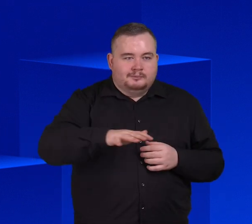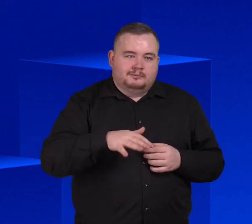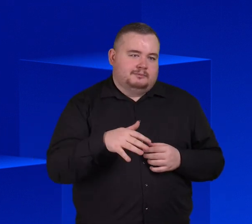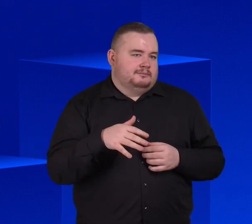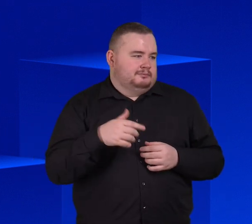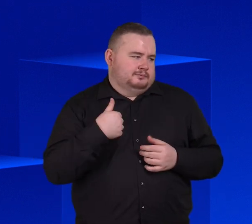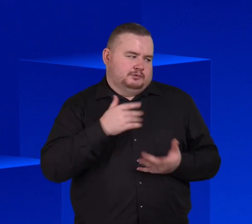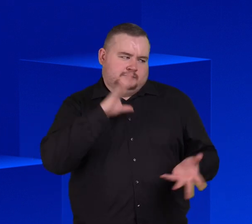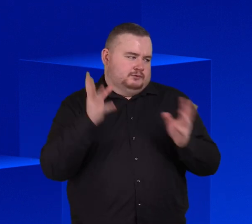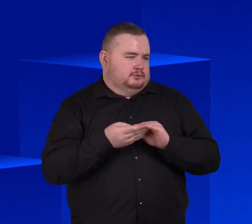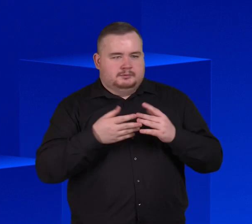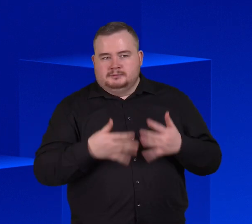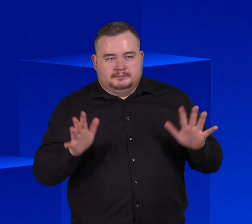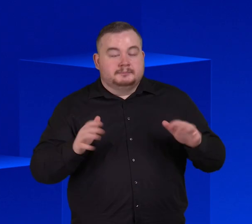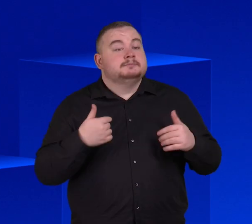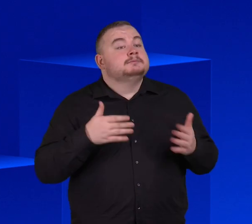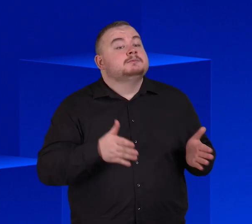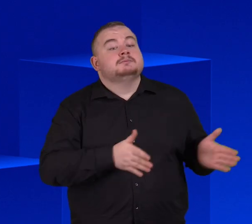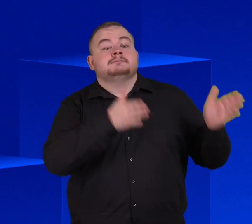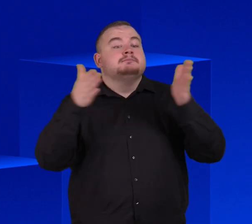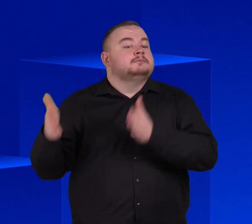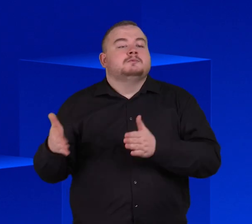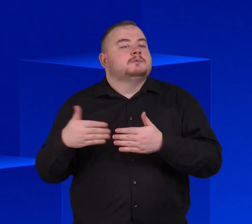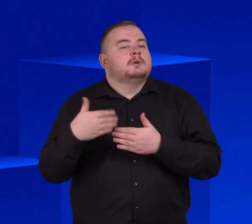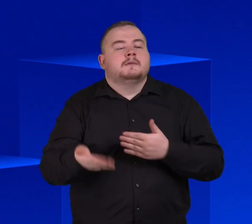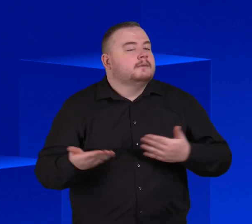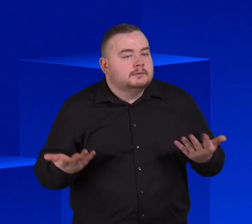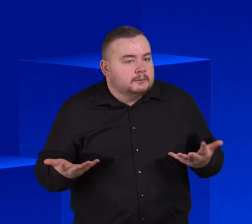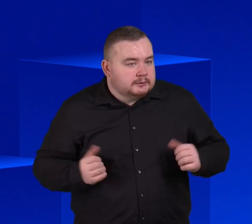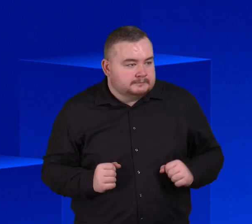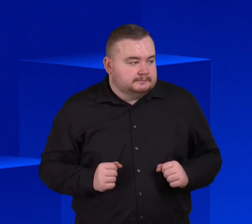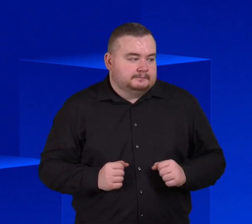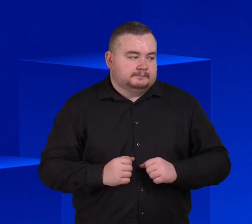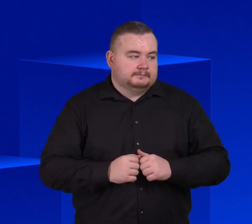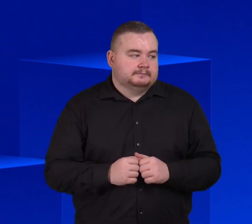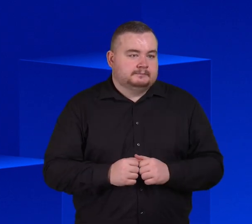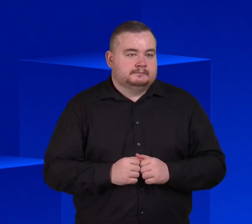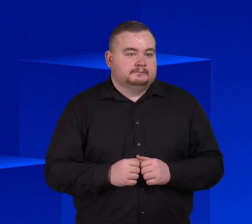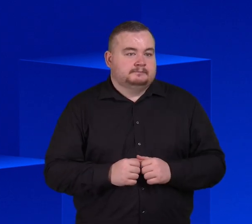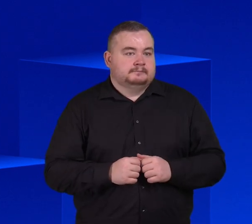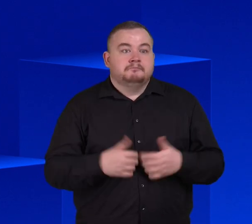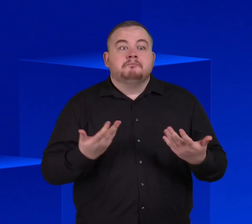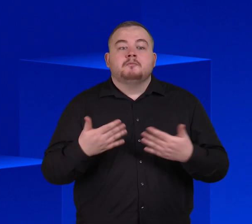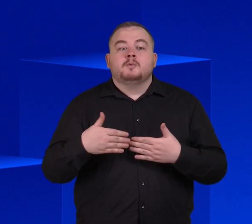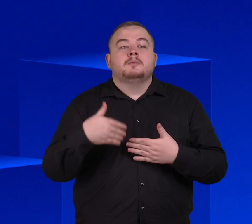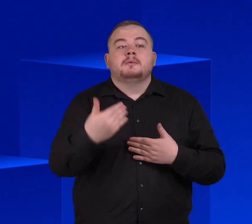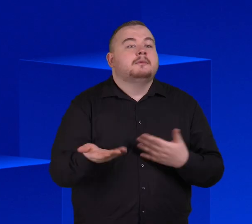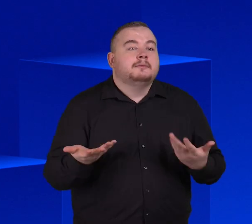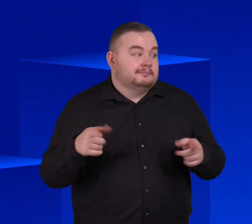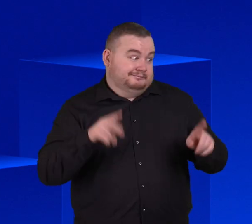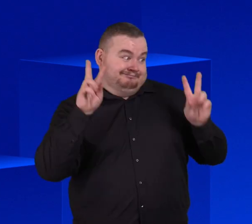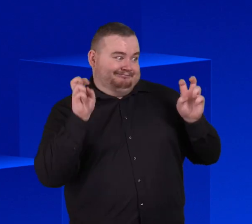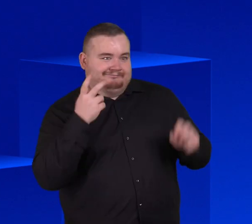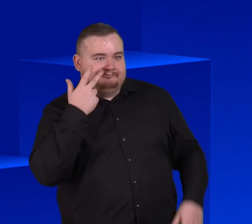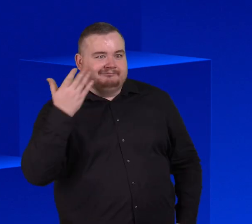What's next? That will be the subject of the panel. Before we go to the panel, I